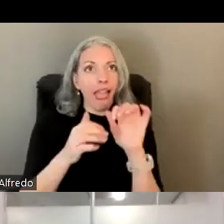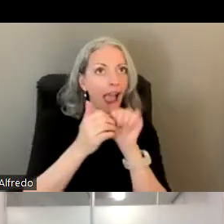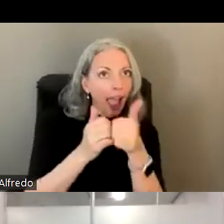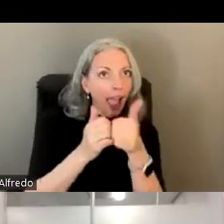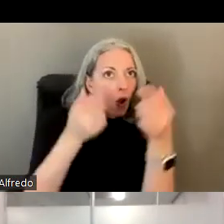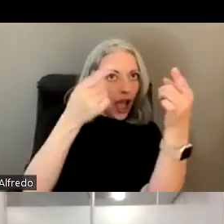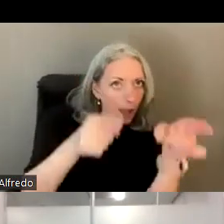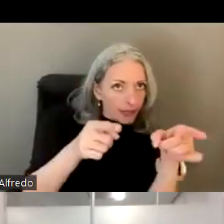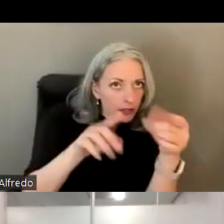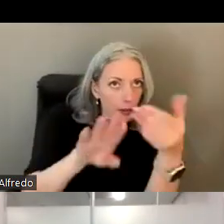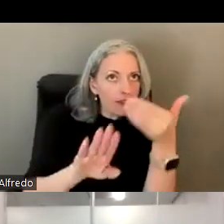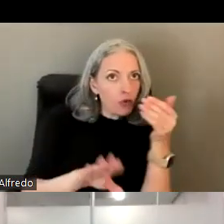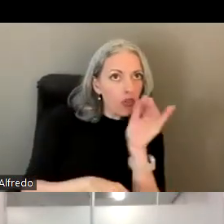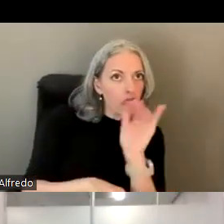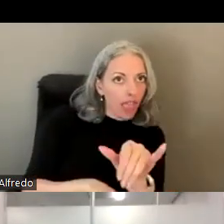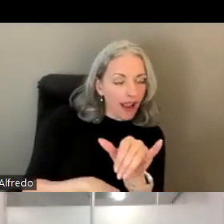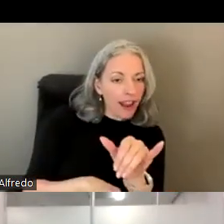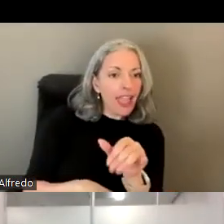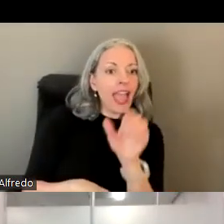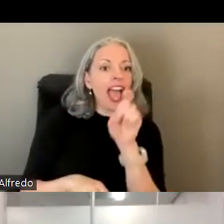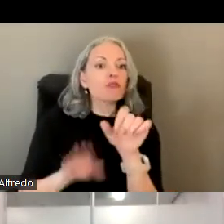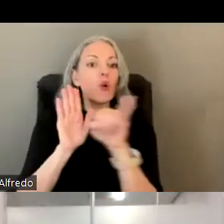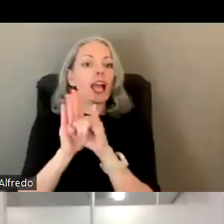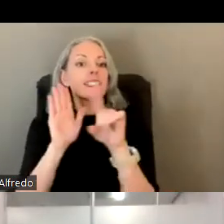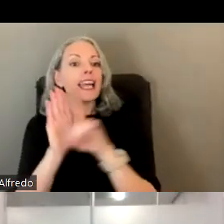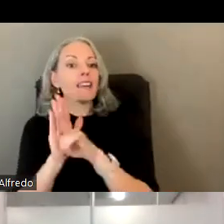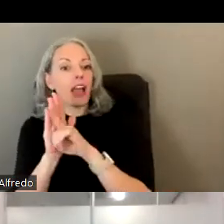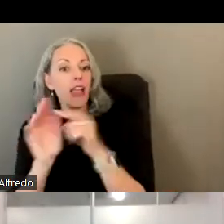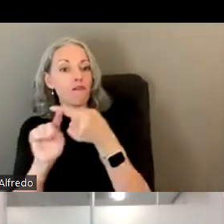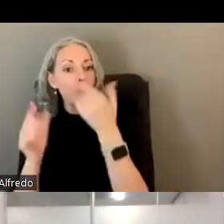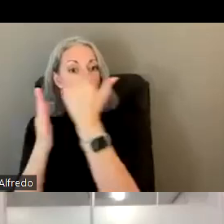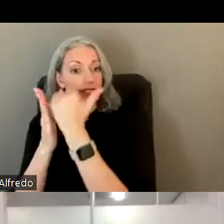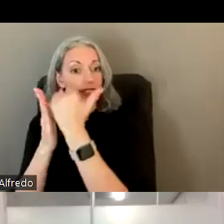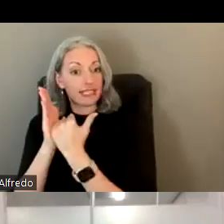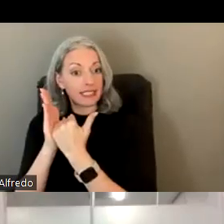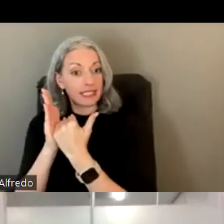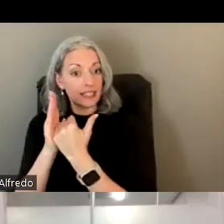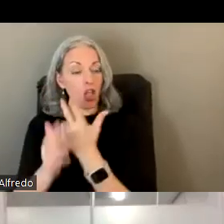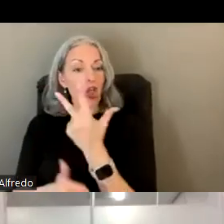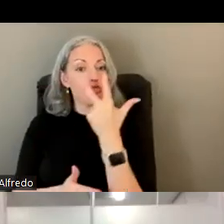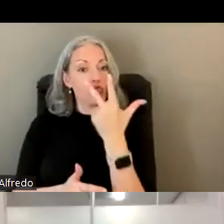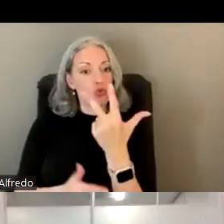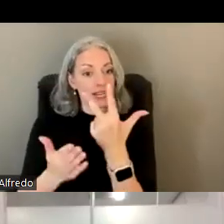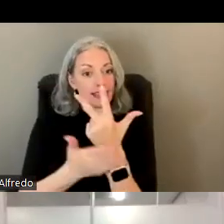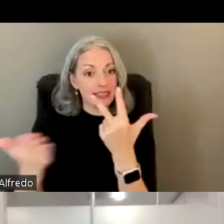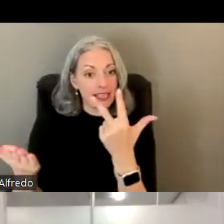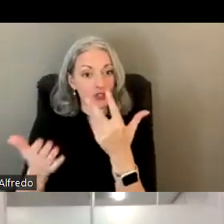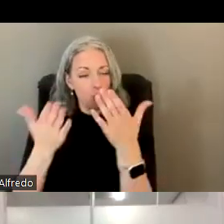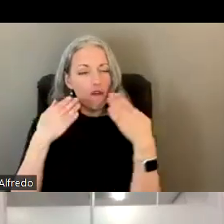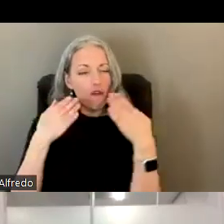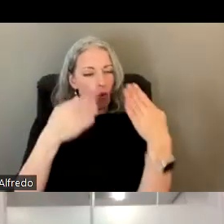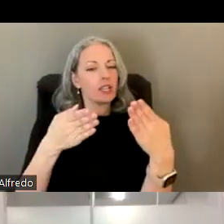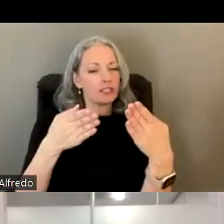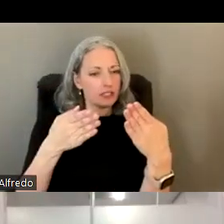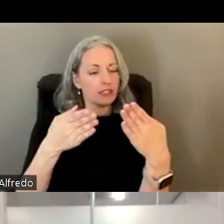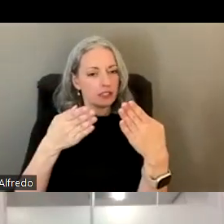it happen, we have to identify out of this list of 10, the 3 things we want to focus on.